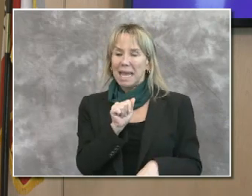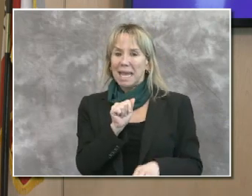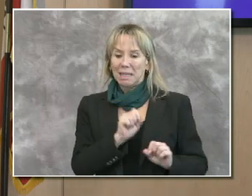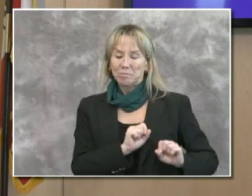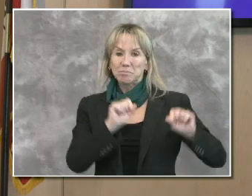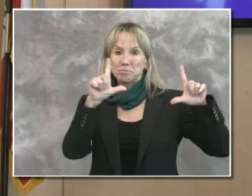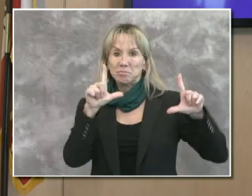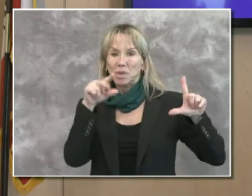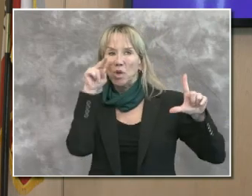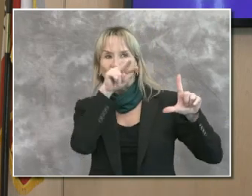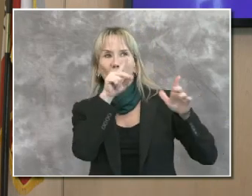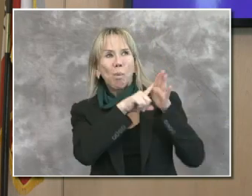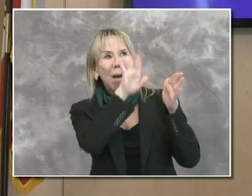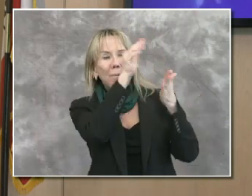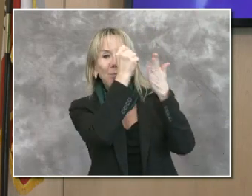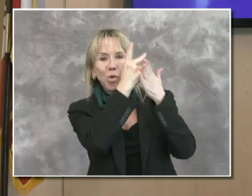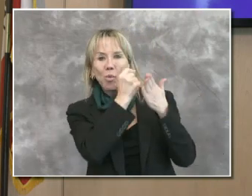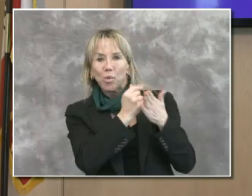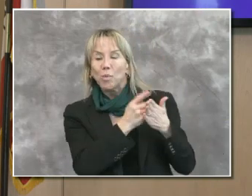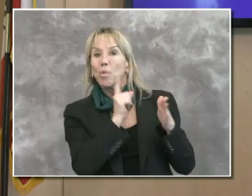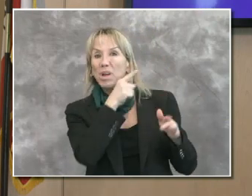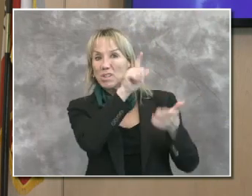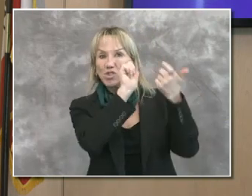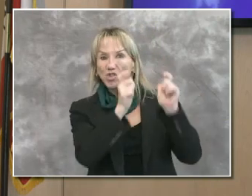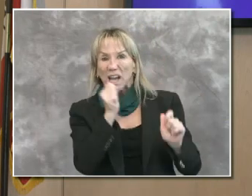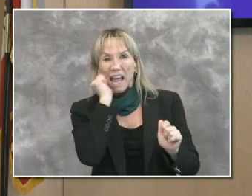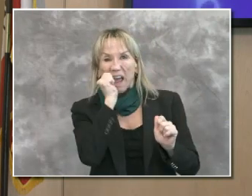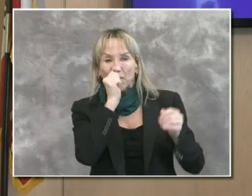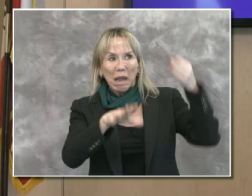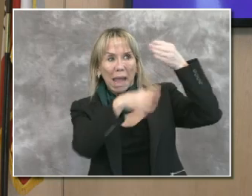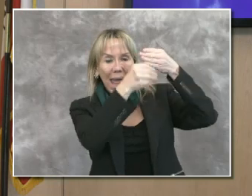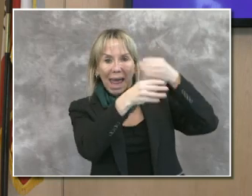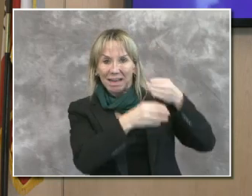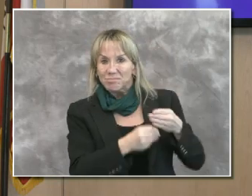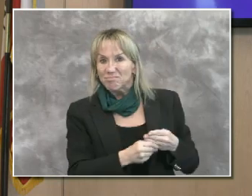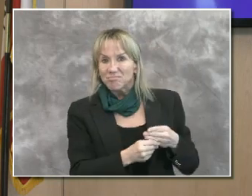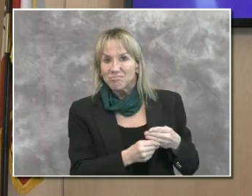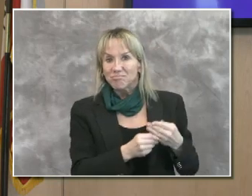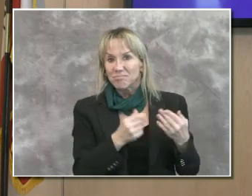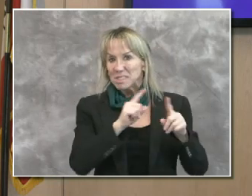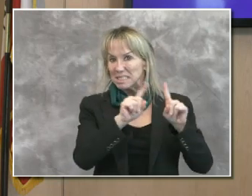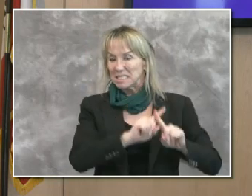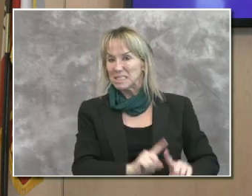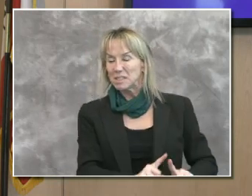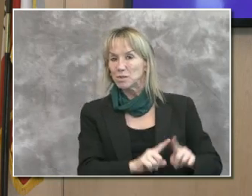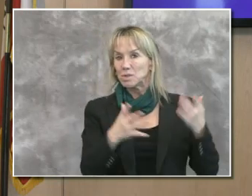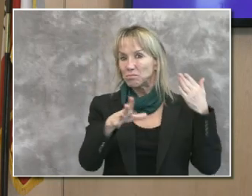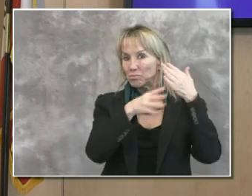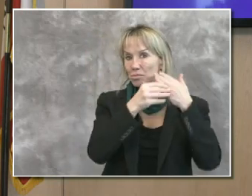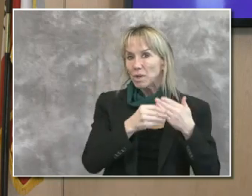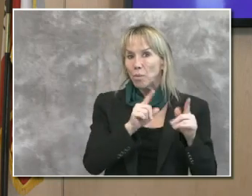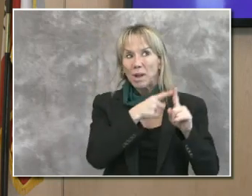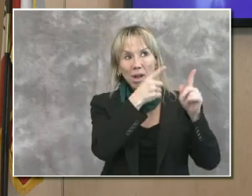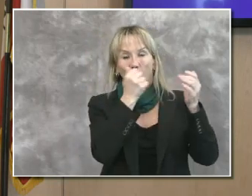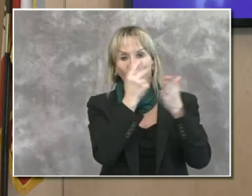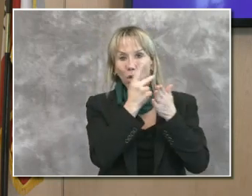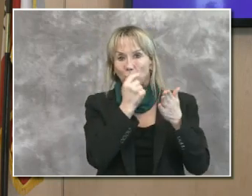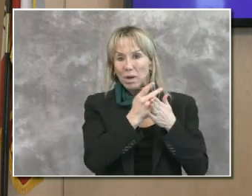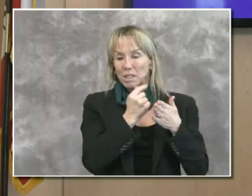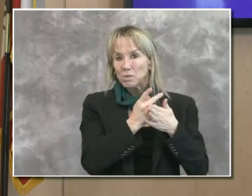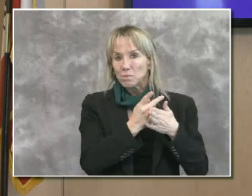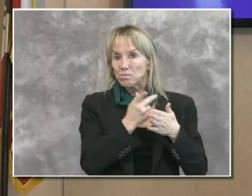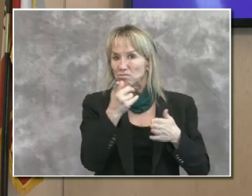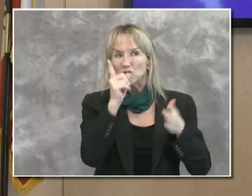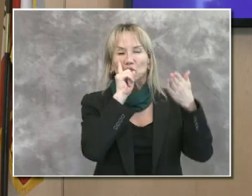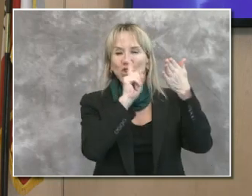That changes every day. Things are actually added that have gotten emergency use authorization. And I